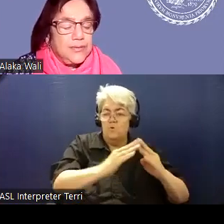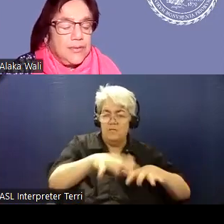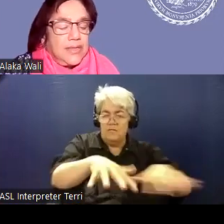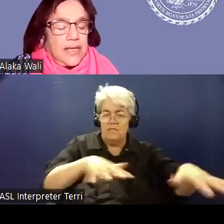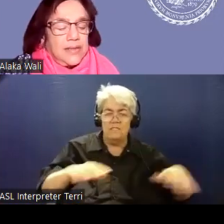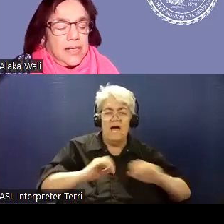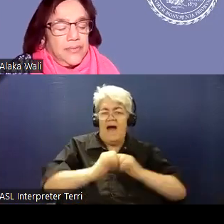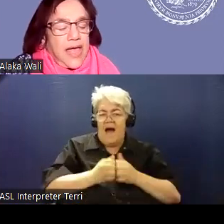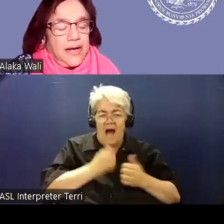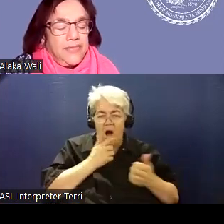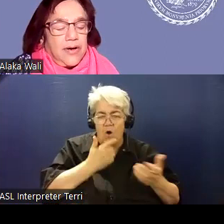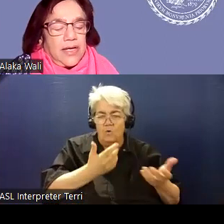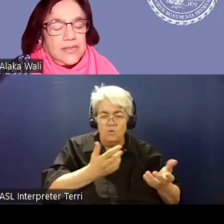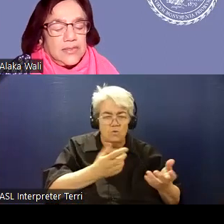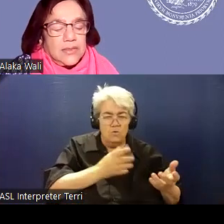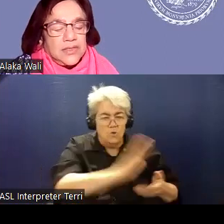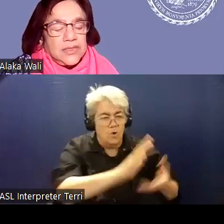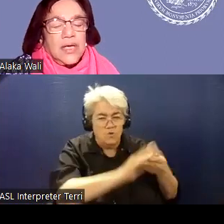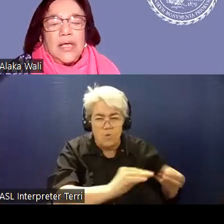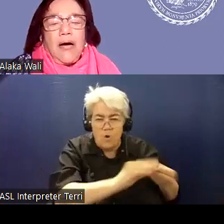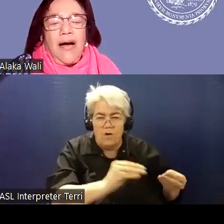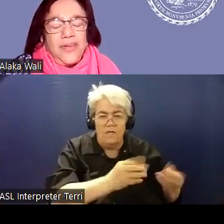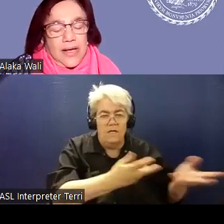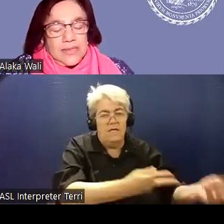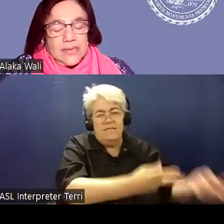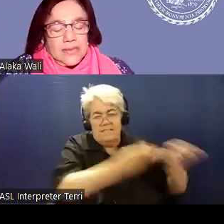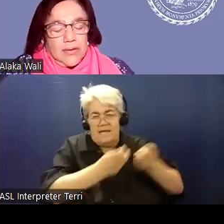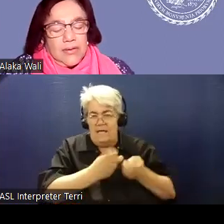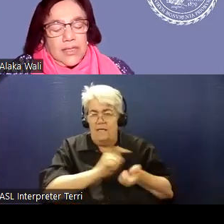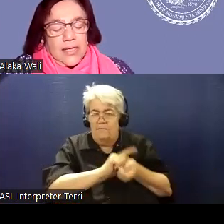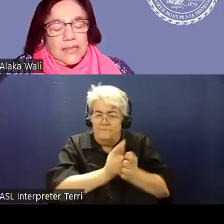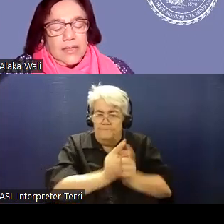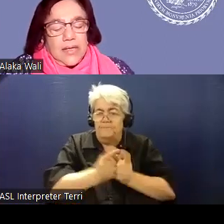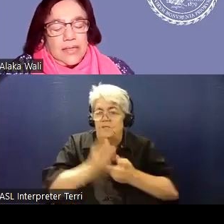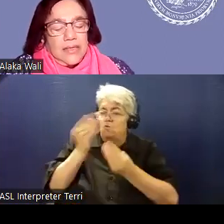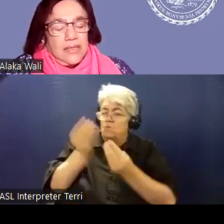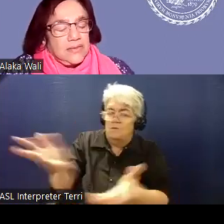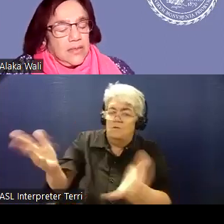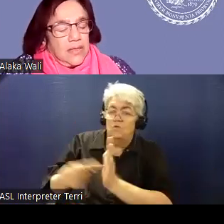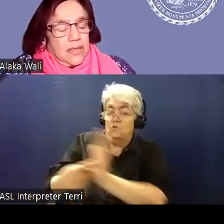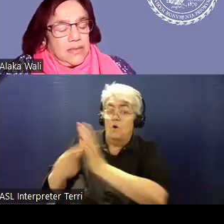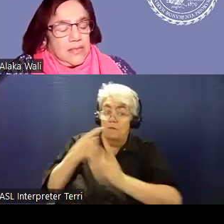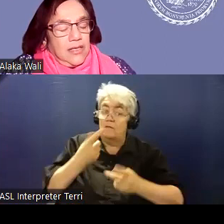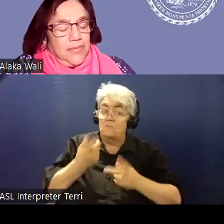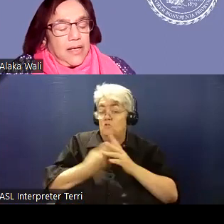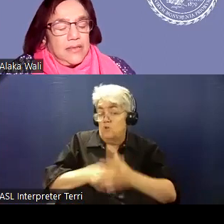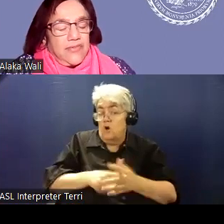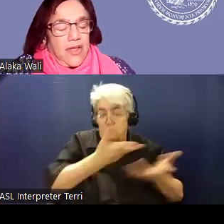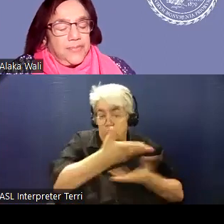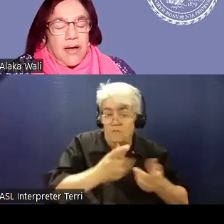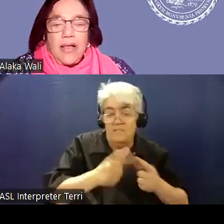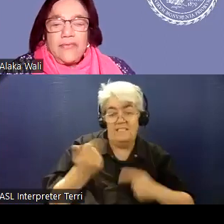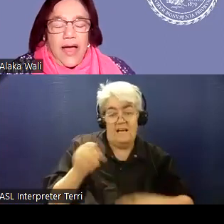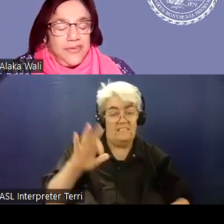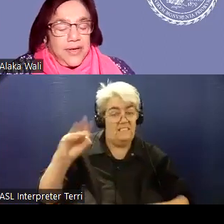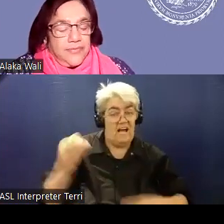their stories and that of their ancestors, off and on since the early 1990s. The team that had developed